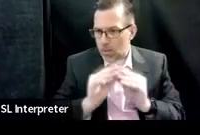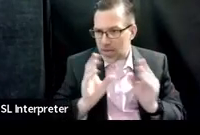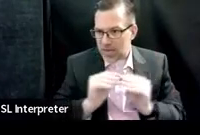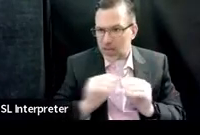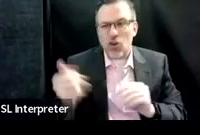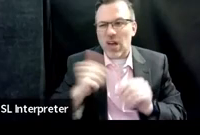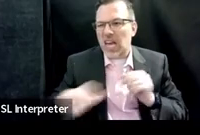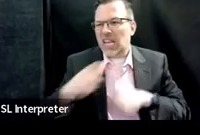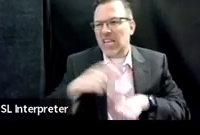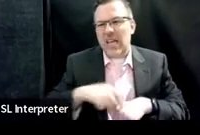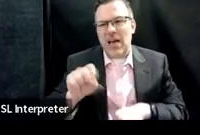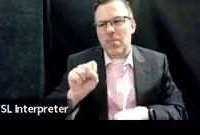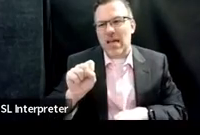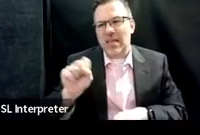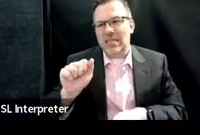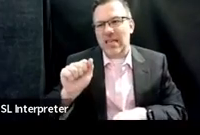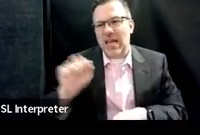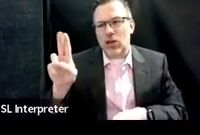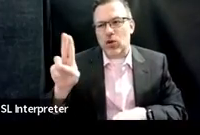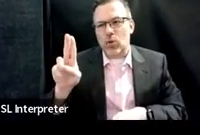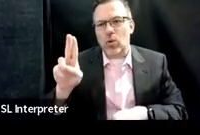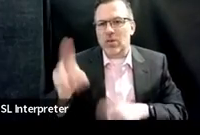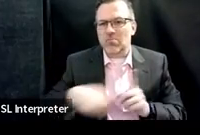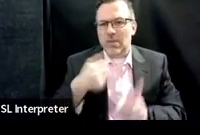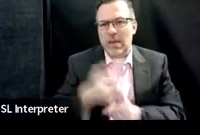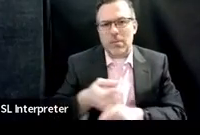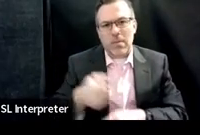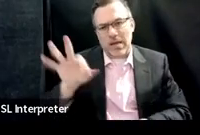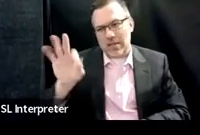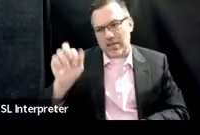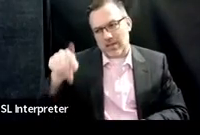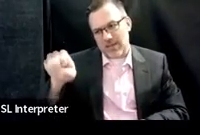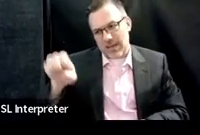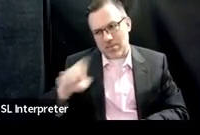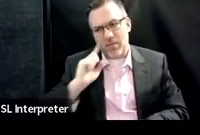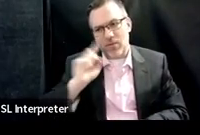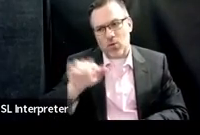decisions that affect FAPE for a student.